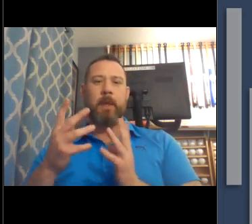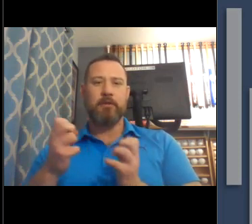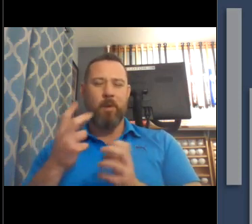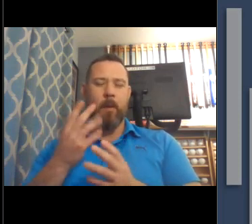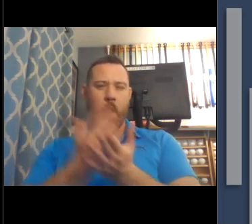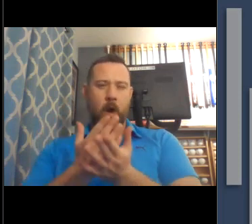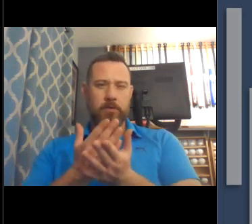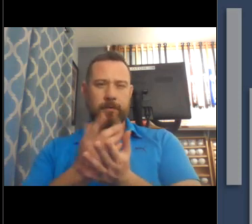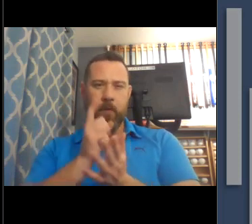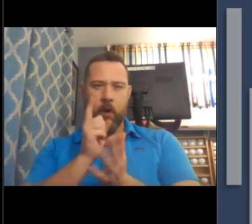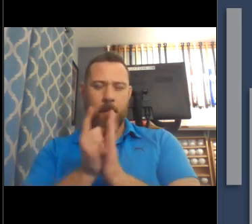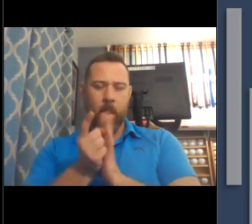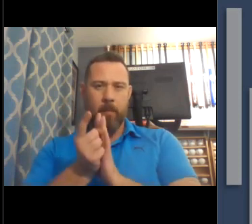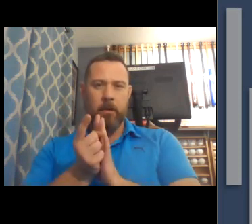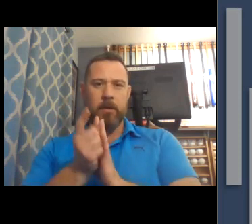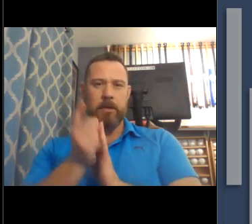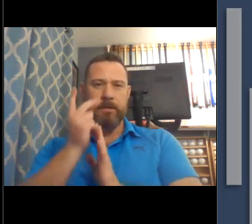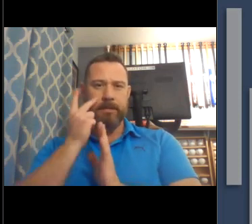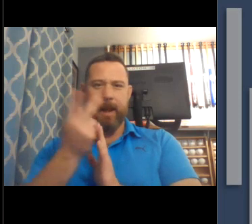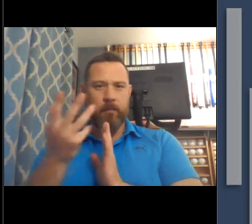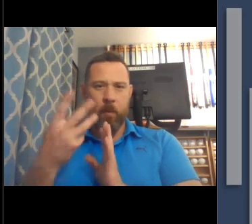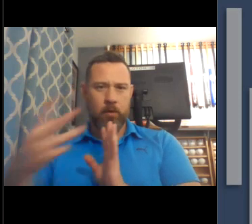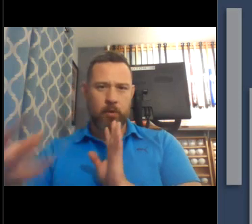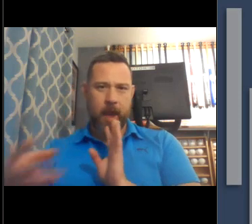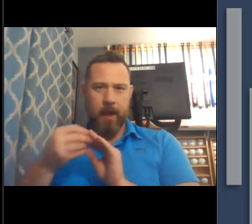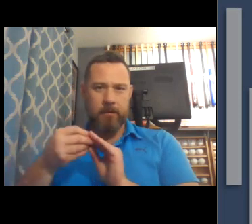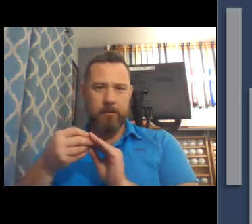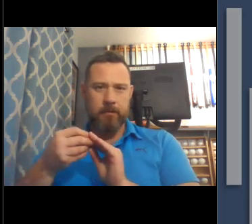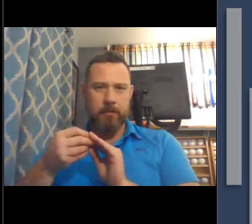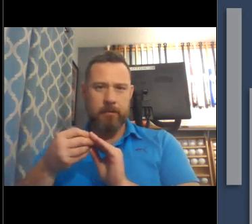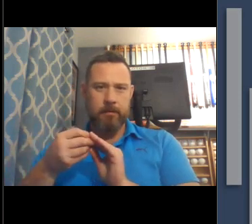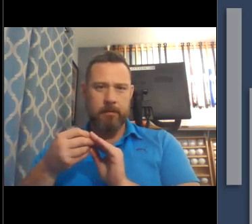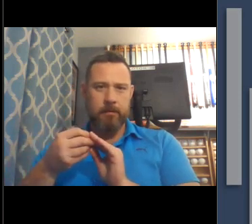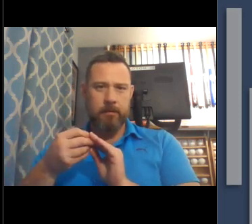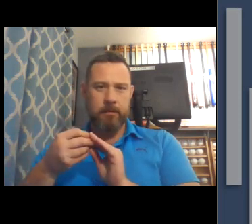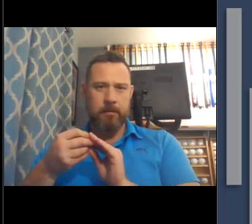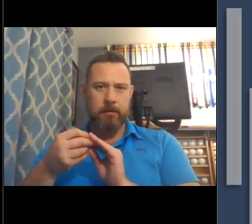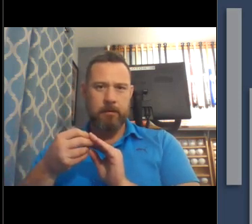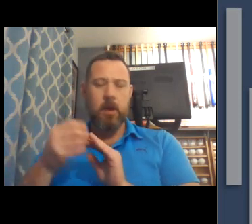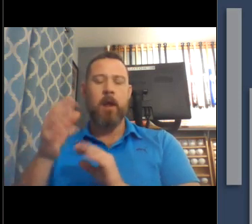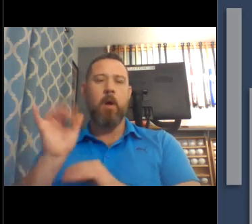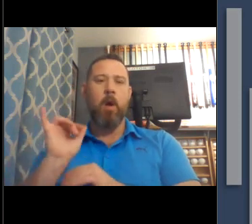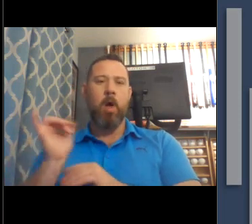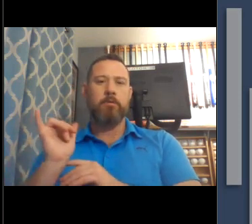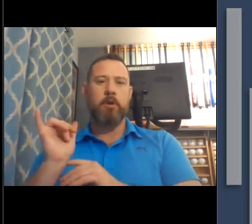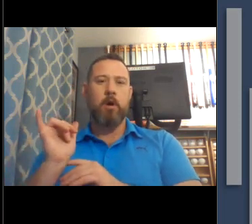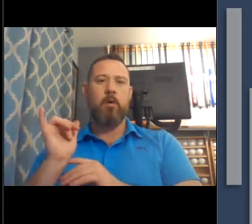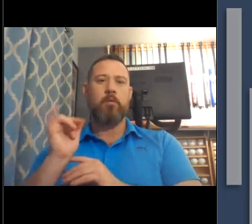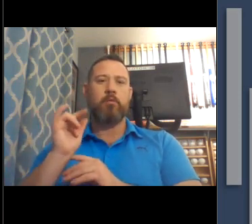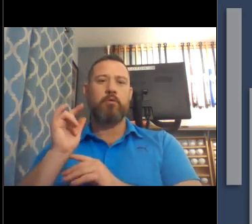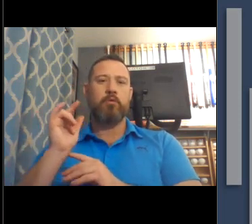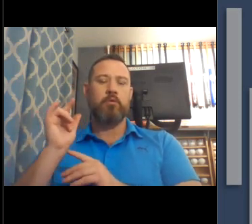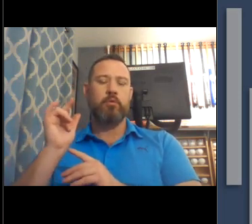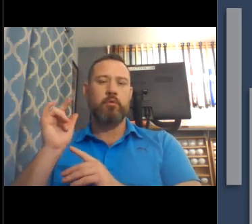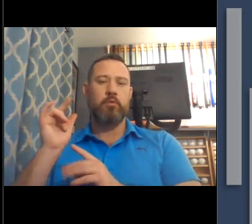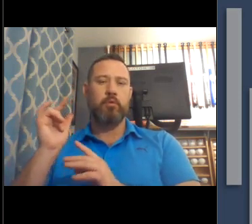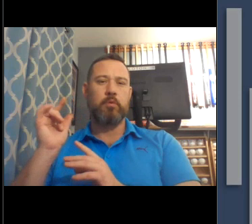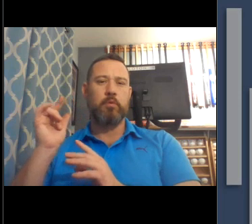moment, right, to see if there's anything more to add to that, right? And also to echo Chair Eager,